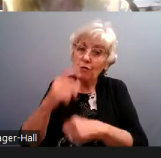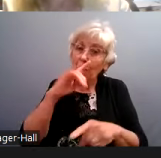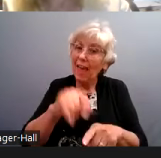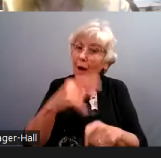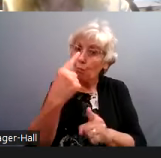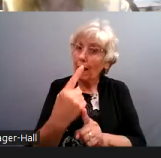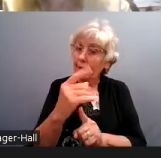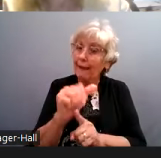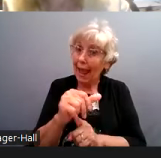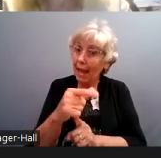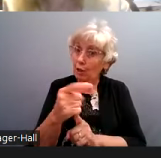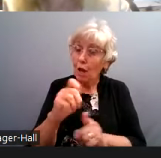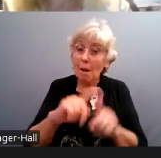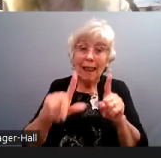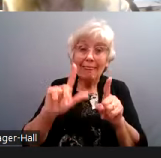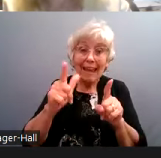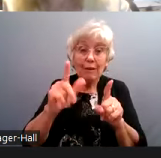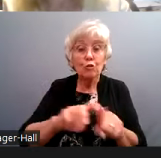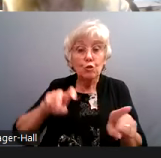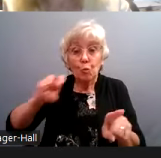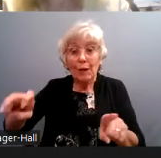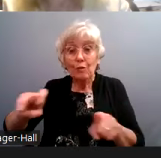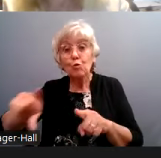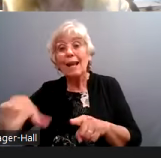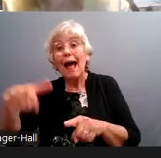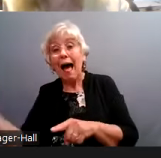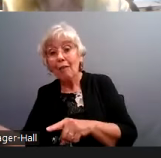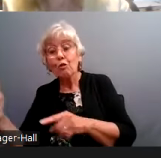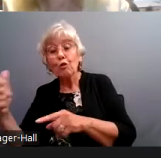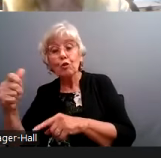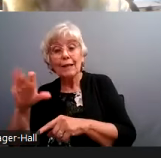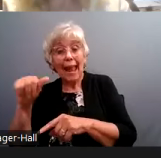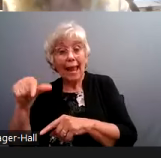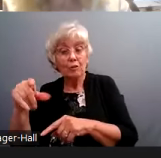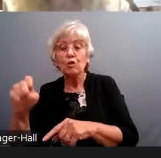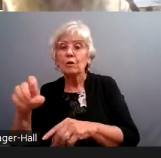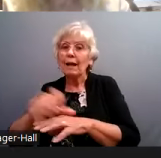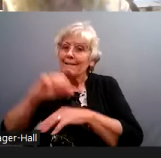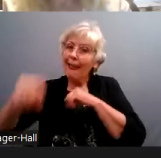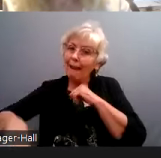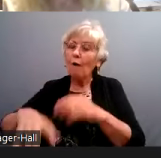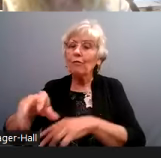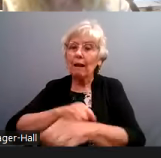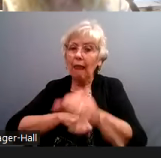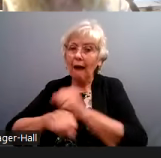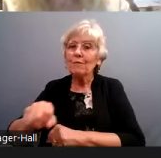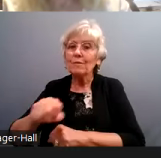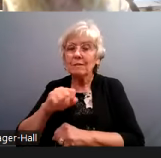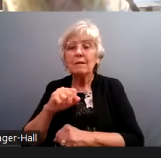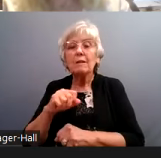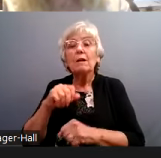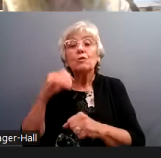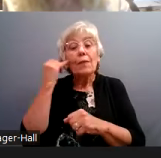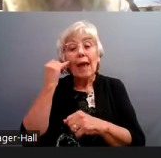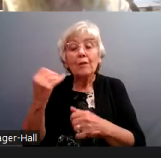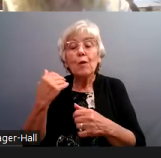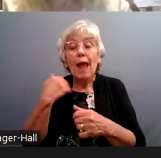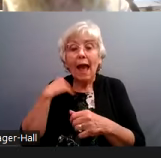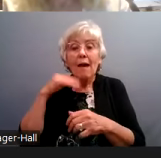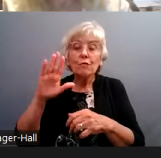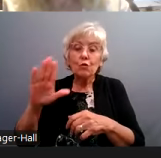need to do is change gloves. So an idea would be that you have your base PPE on, you have your gloves and